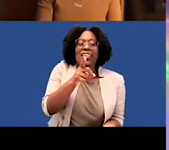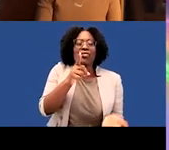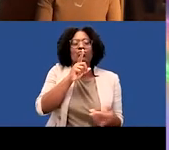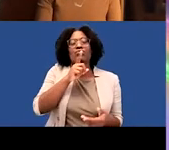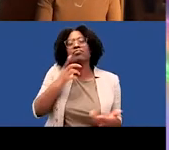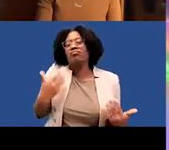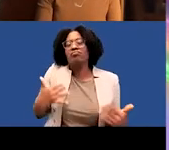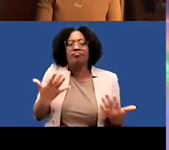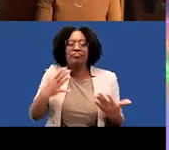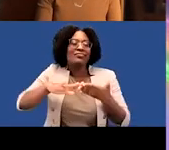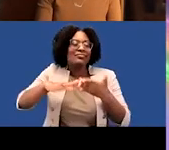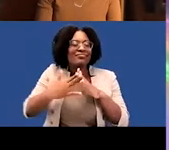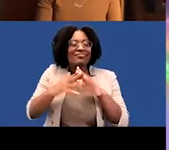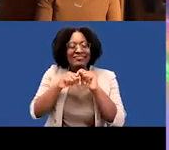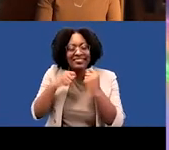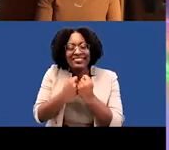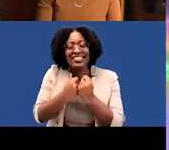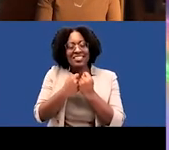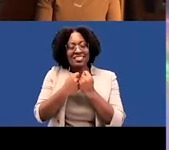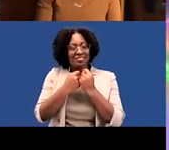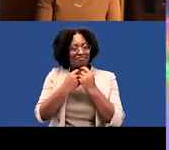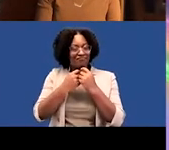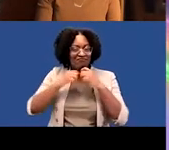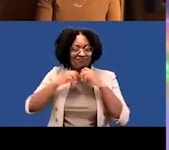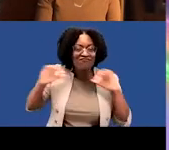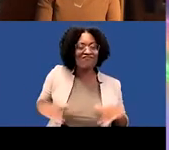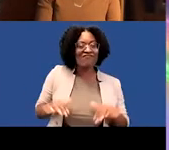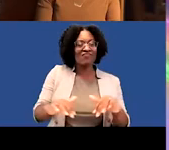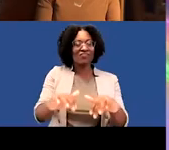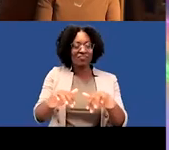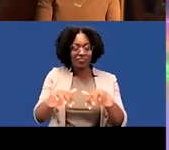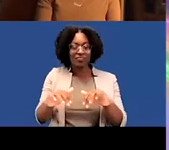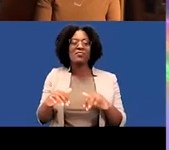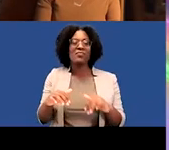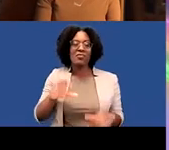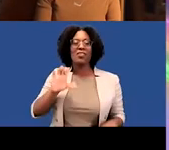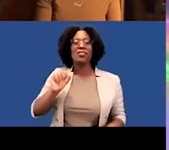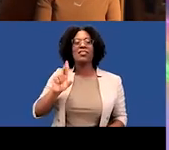community effort designed by Ren Kim and Caroline Washington.